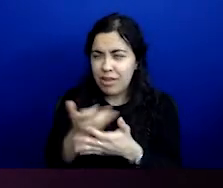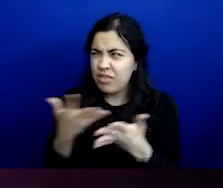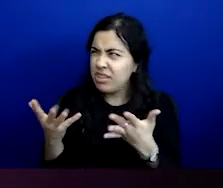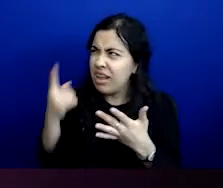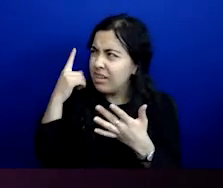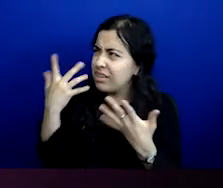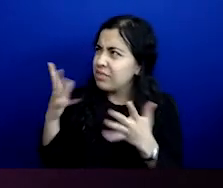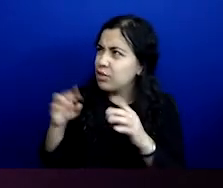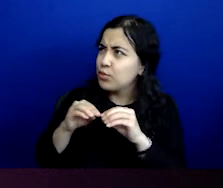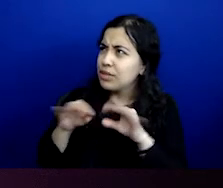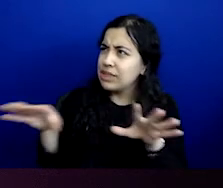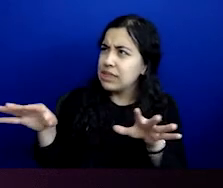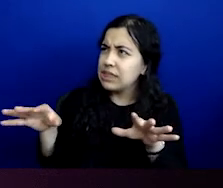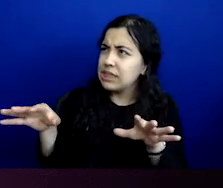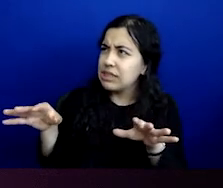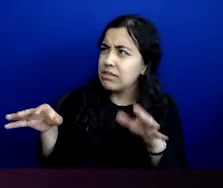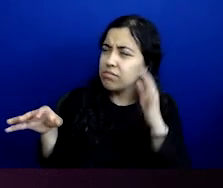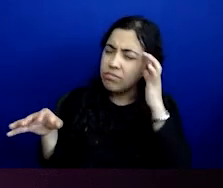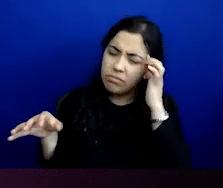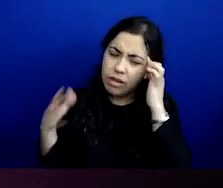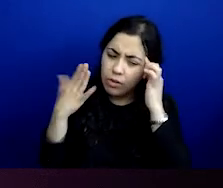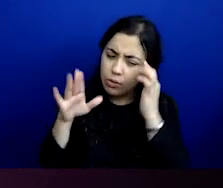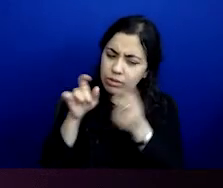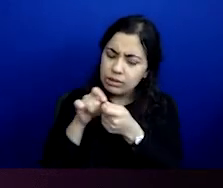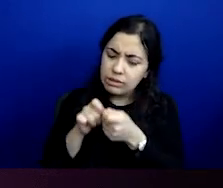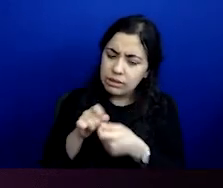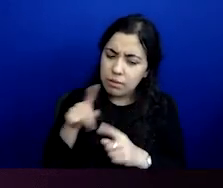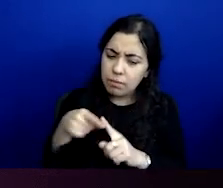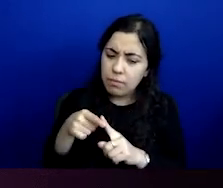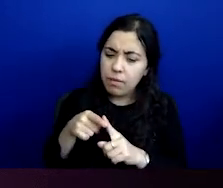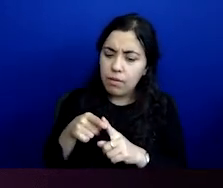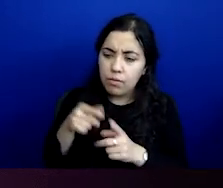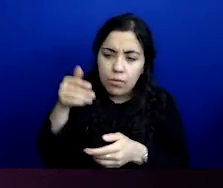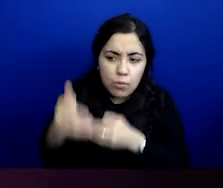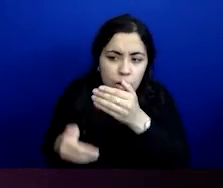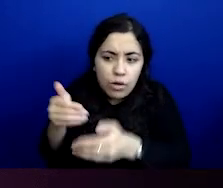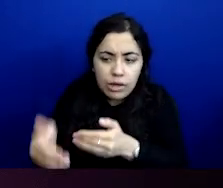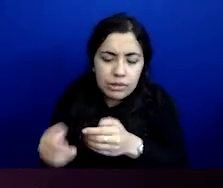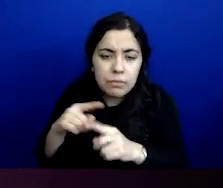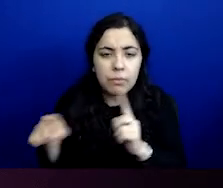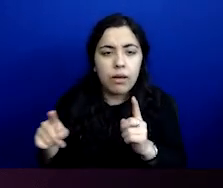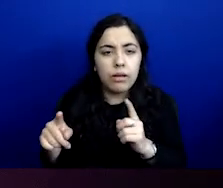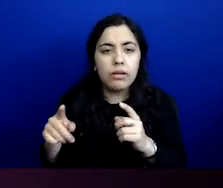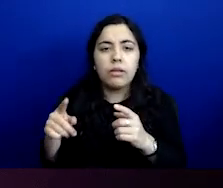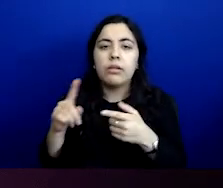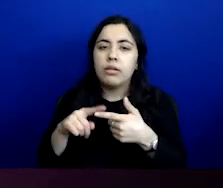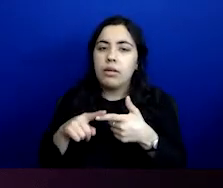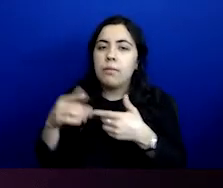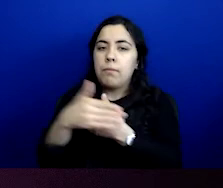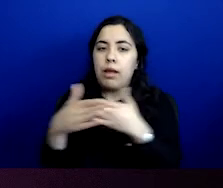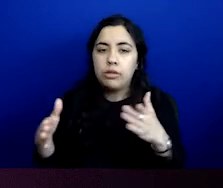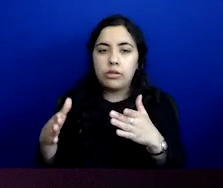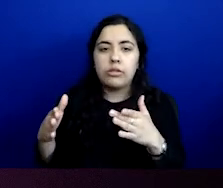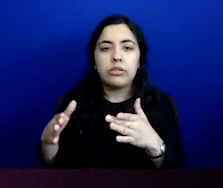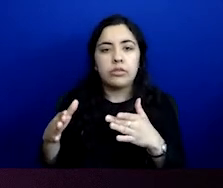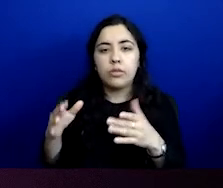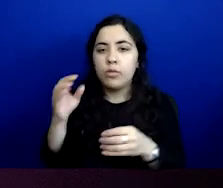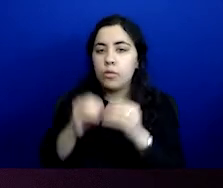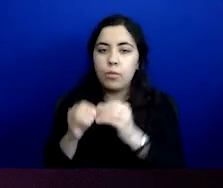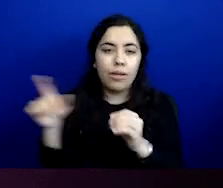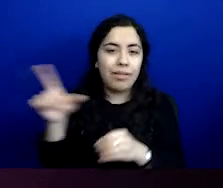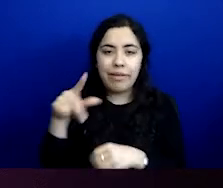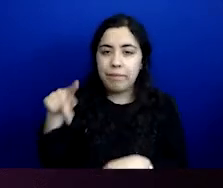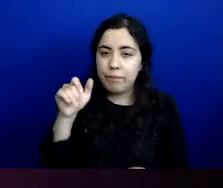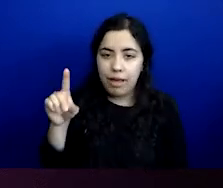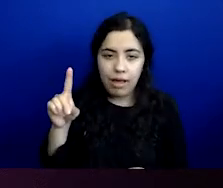released. I'm not sure exactly the details of the progression of it, but packages will be immutable. They will always